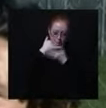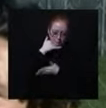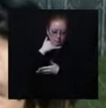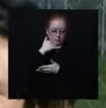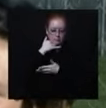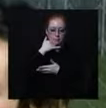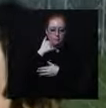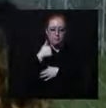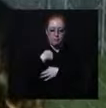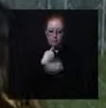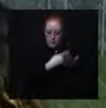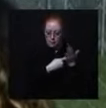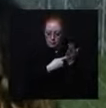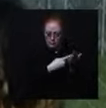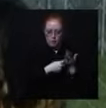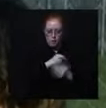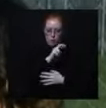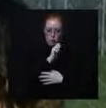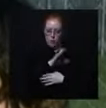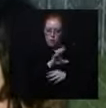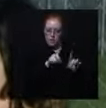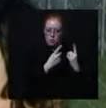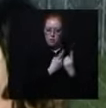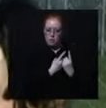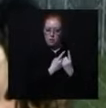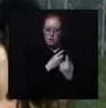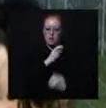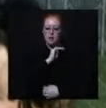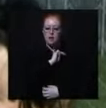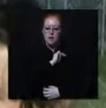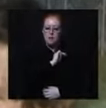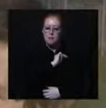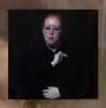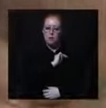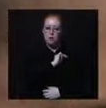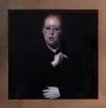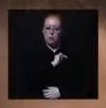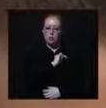that I had had conversations with the rec department and that Matthew